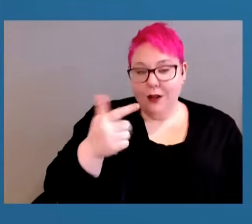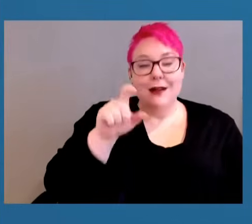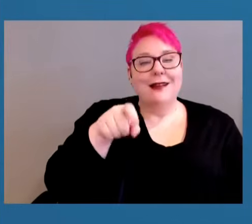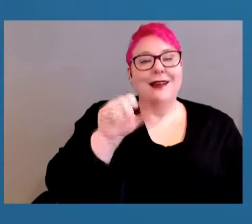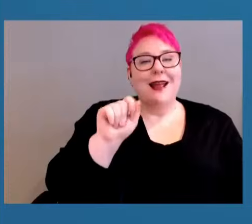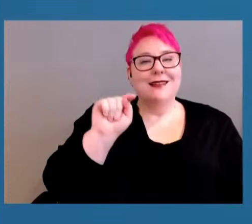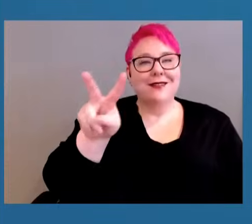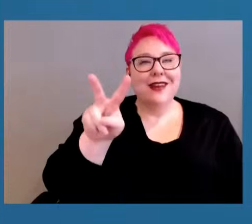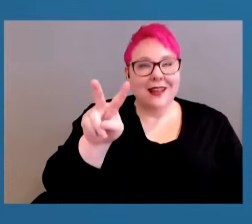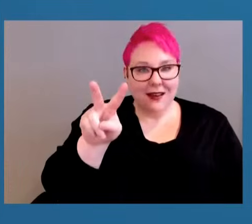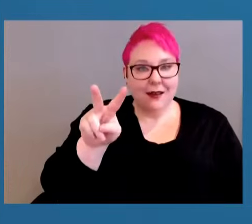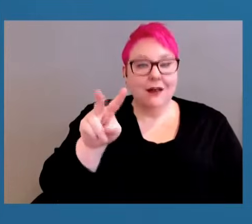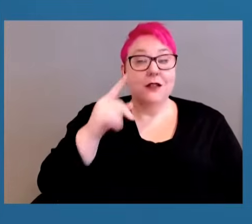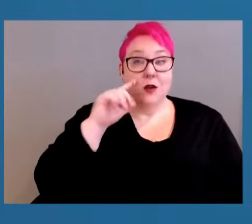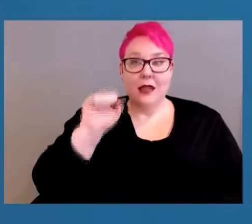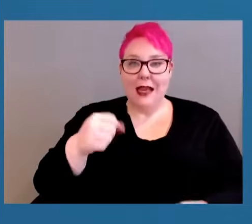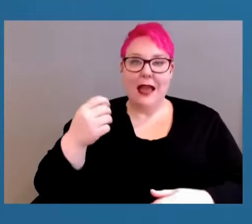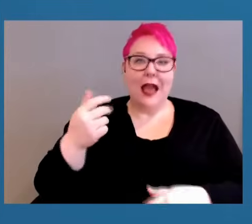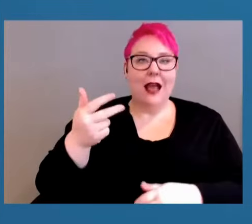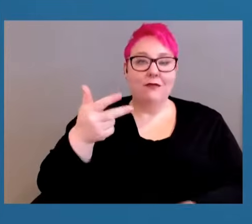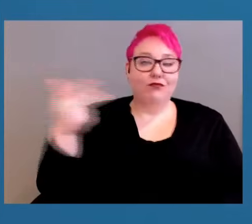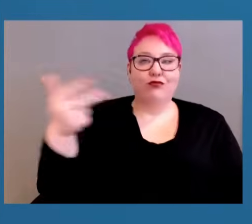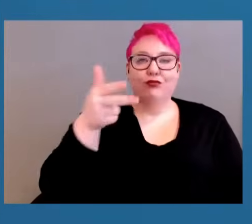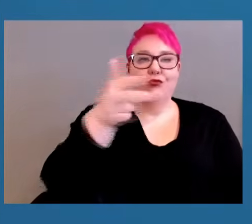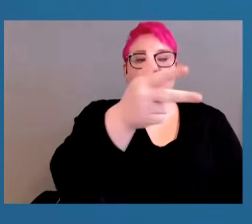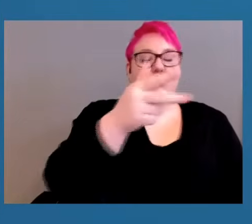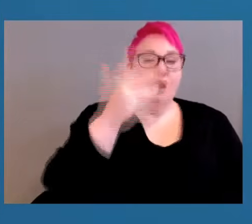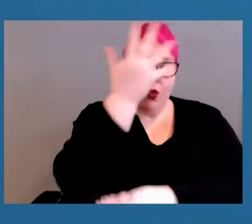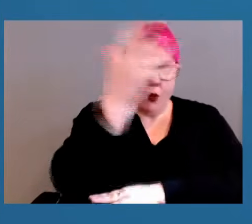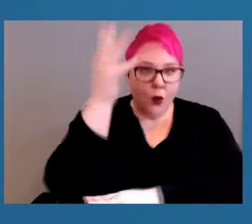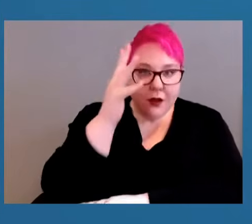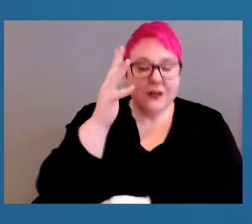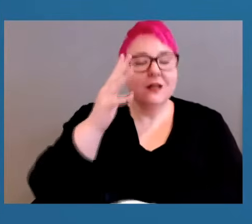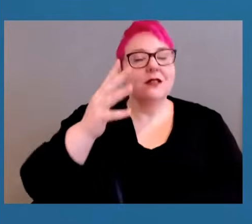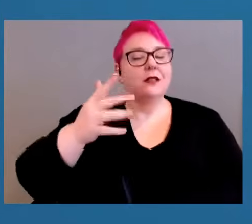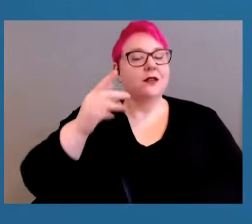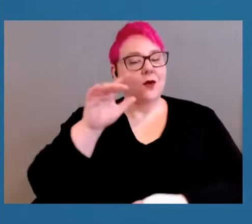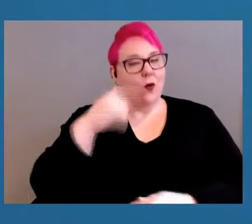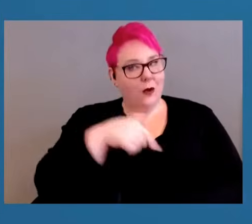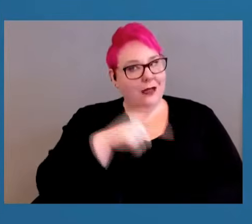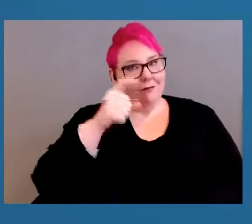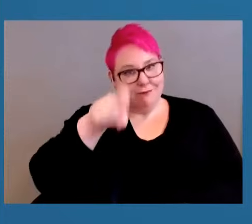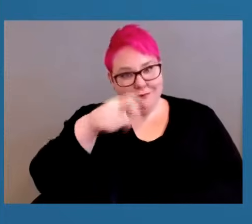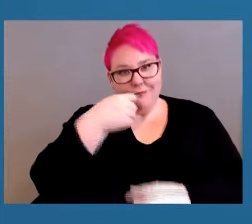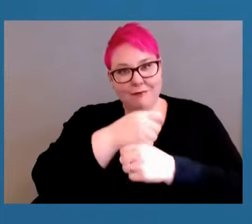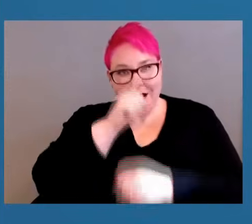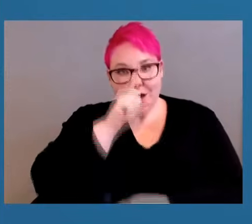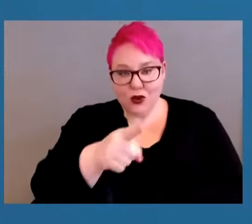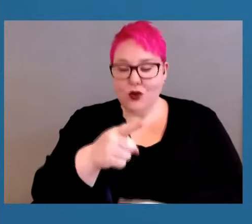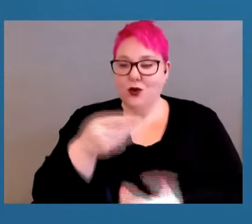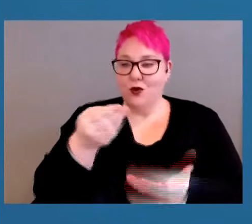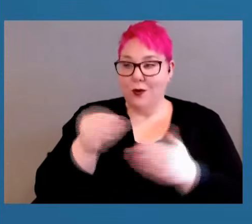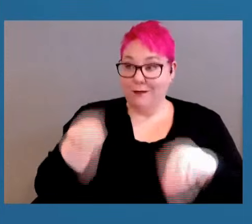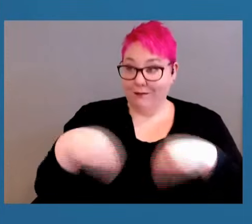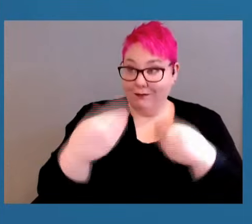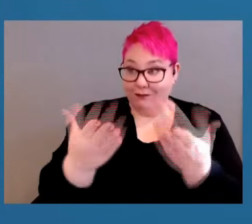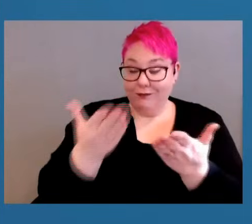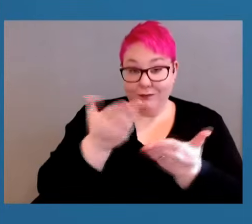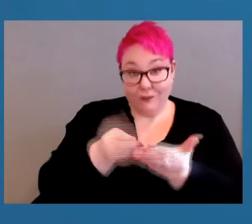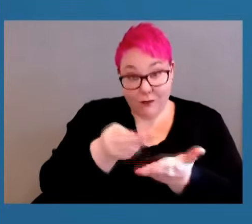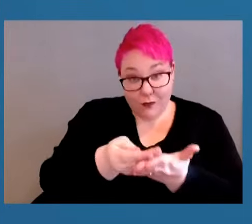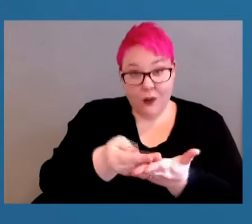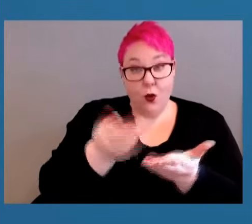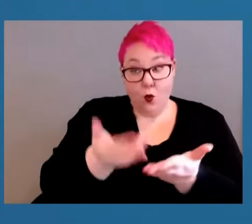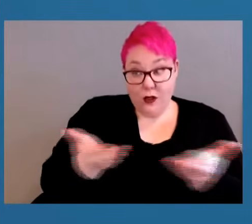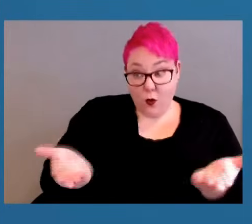committing crimes or crossing the border there. So I need to make sure that we're continuing to we give resources, but make sure that our policies